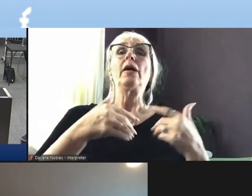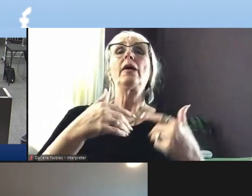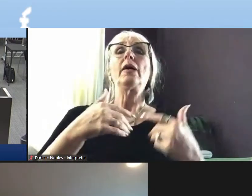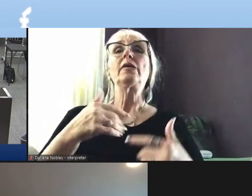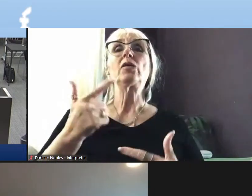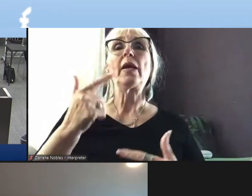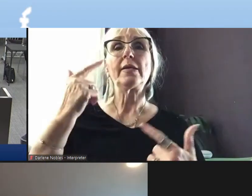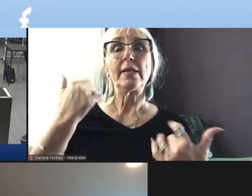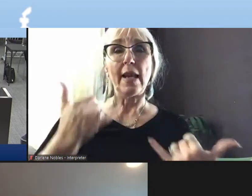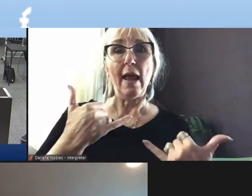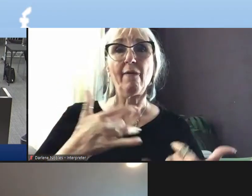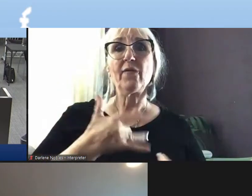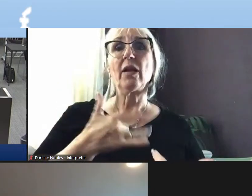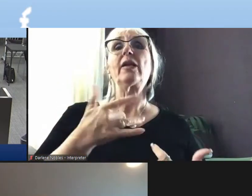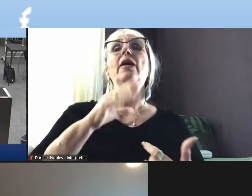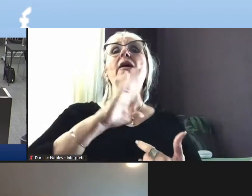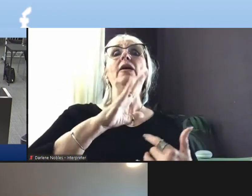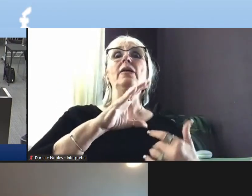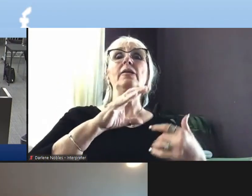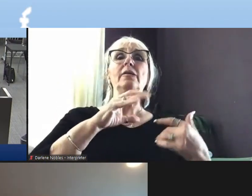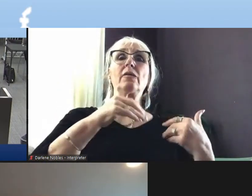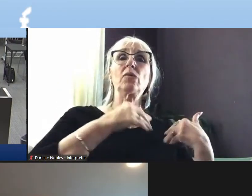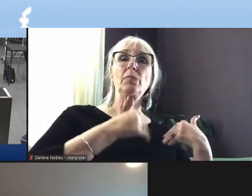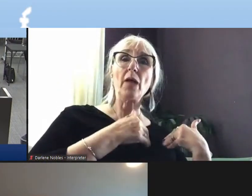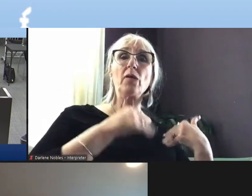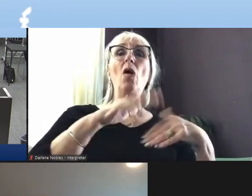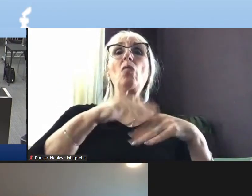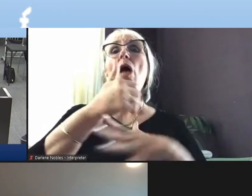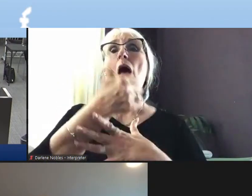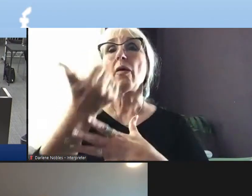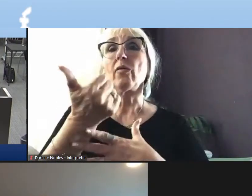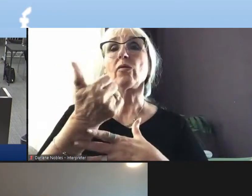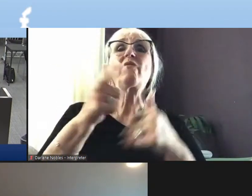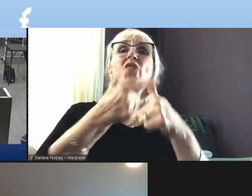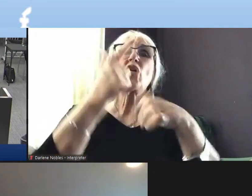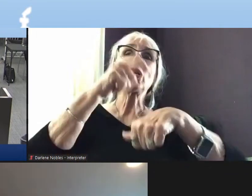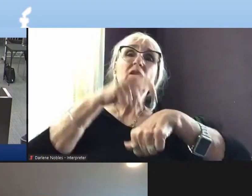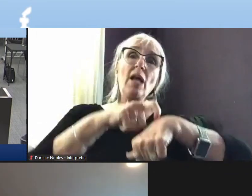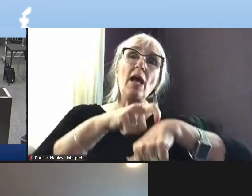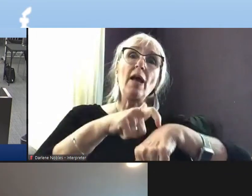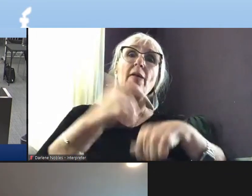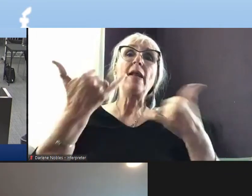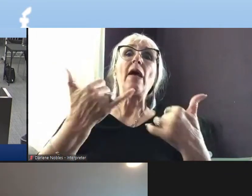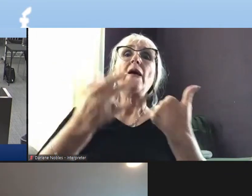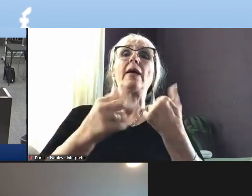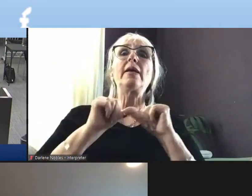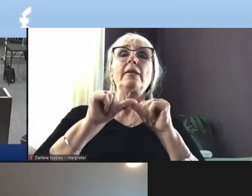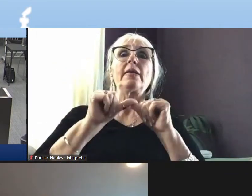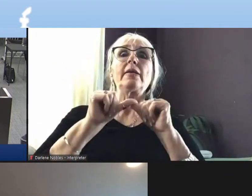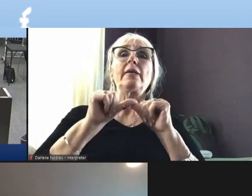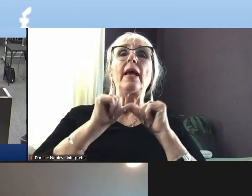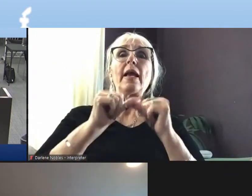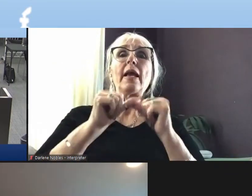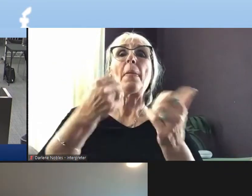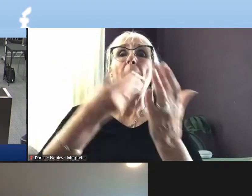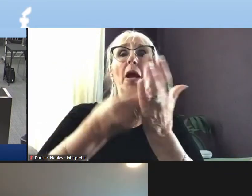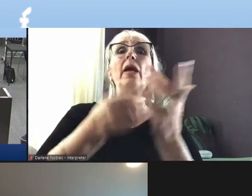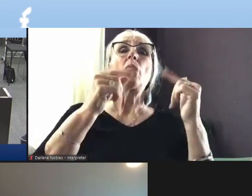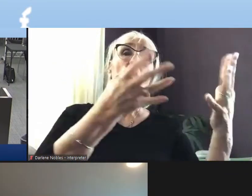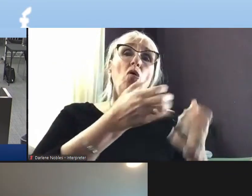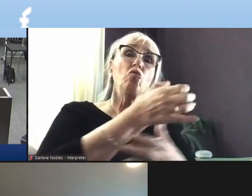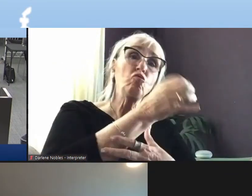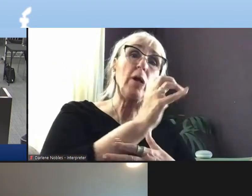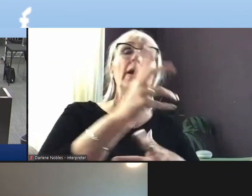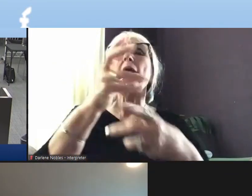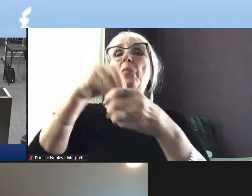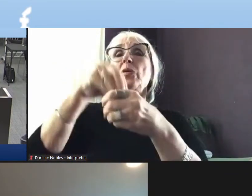time, maintaining employment, and he started putting money in an envelope every time he wants to drink. And in 6 months, he's been able to buy himself